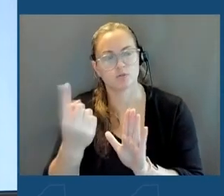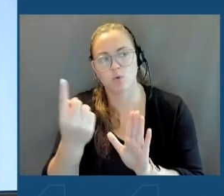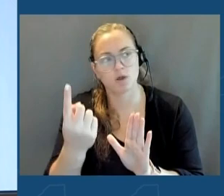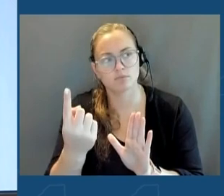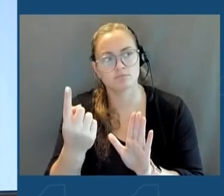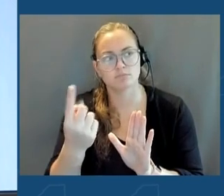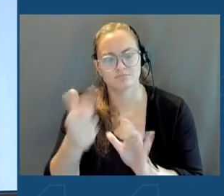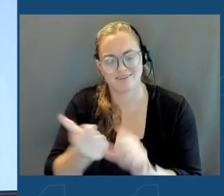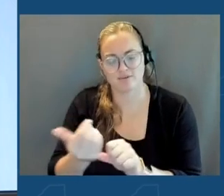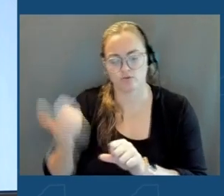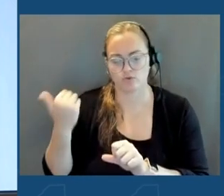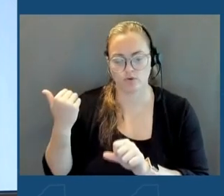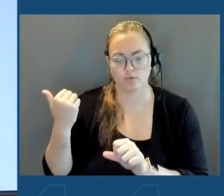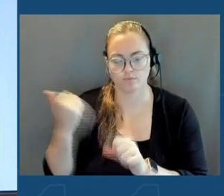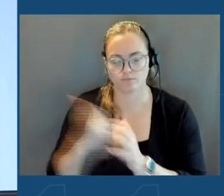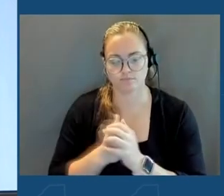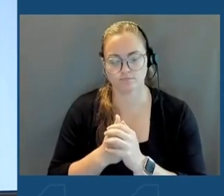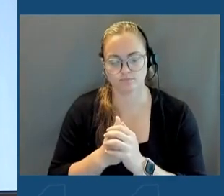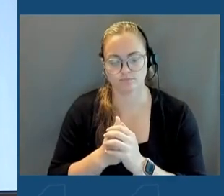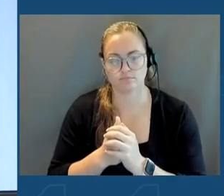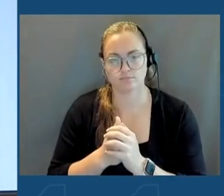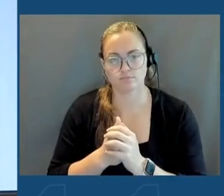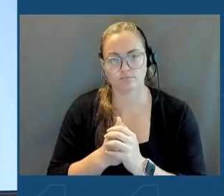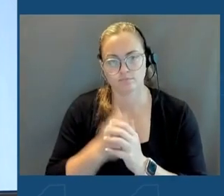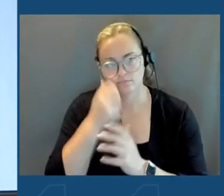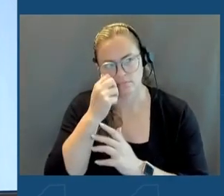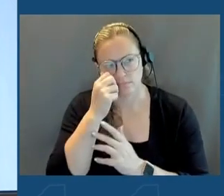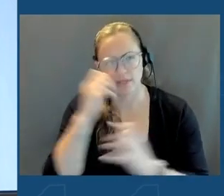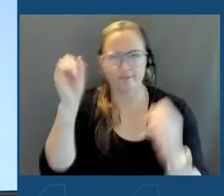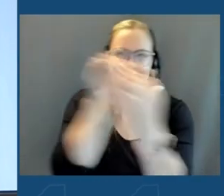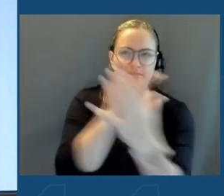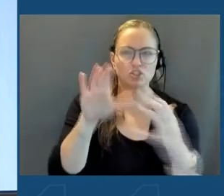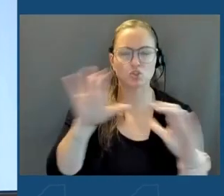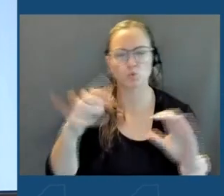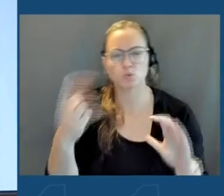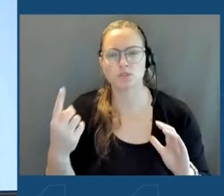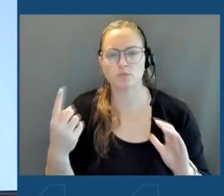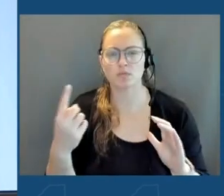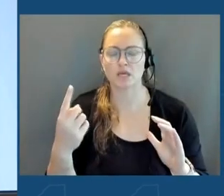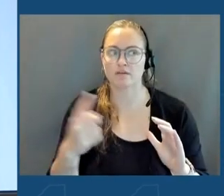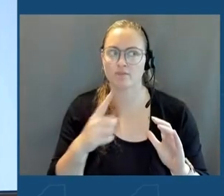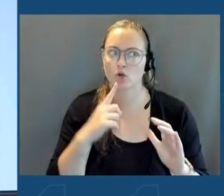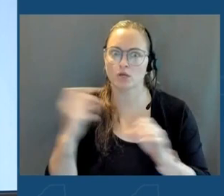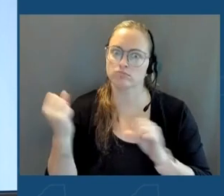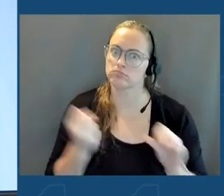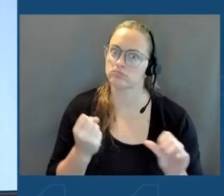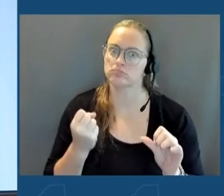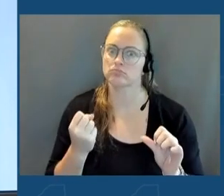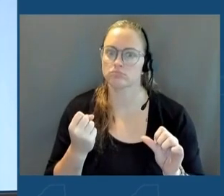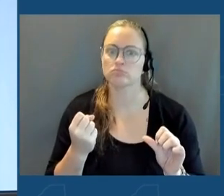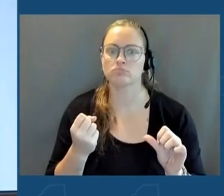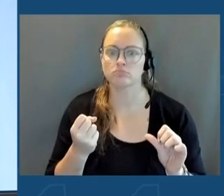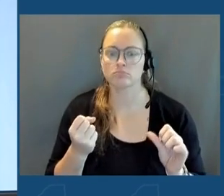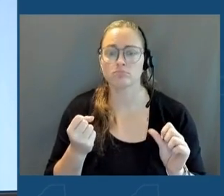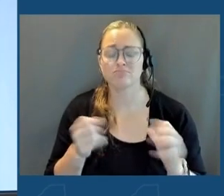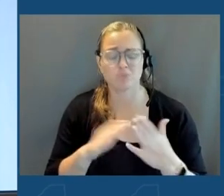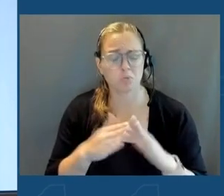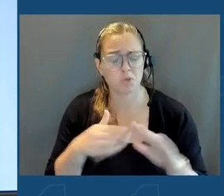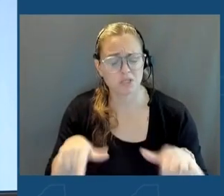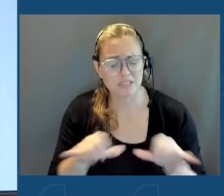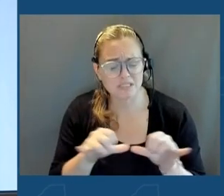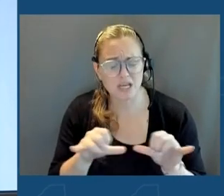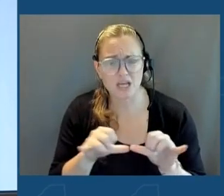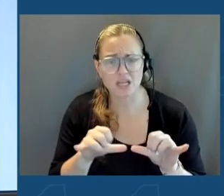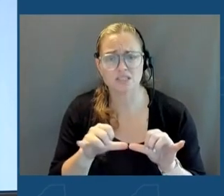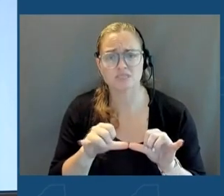ago had a vision to do something pretty audacious. Most communities this size don't have